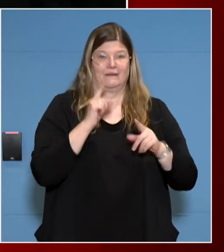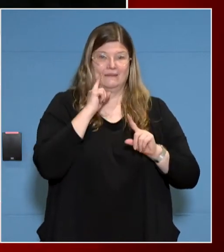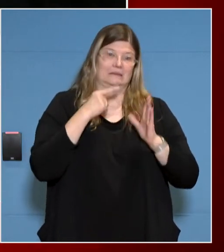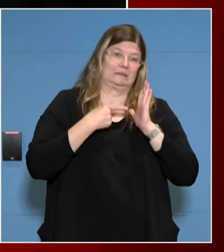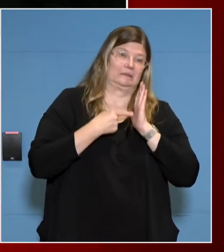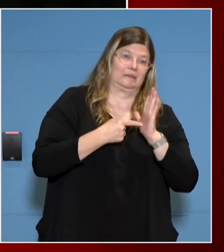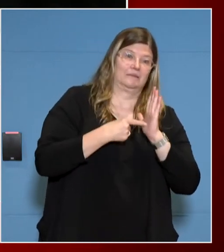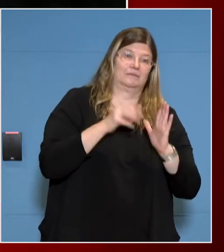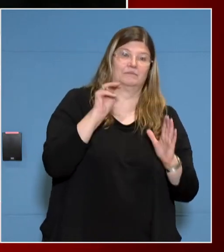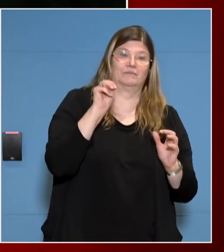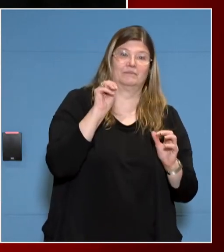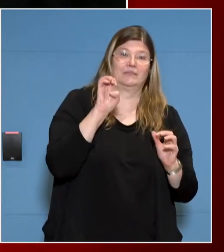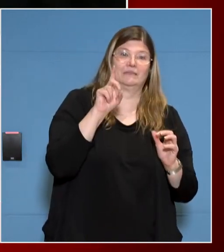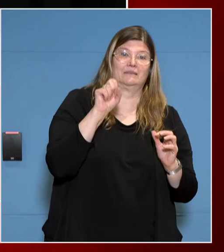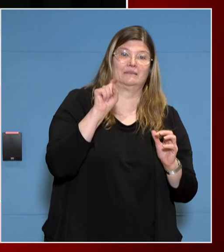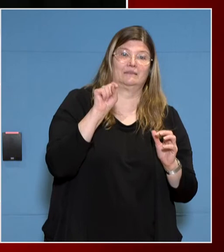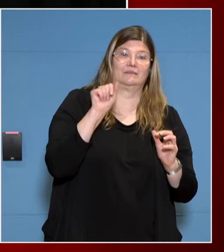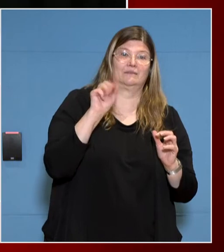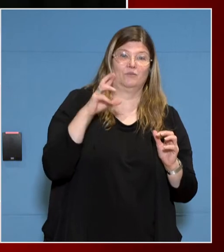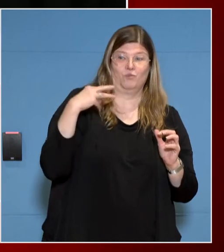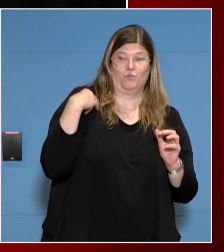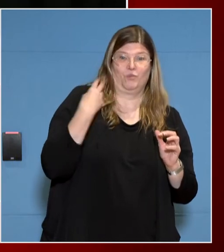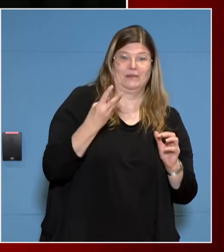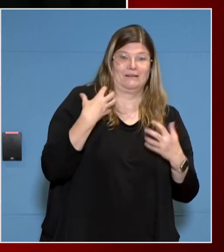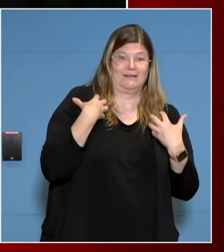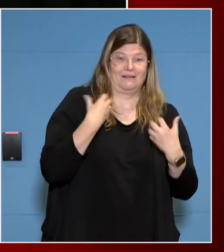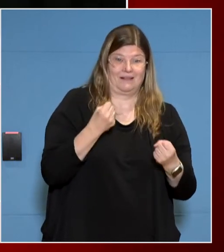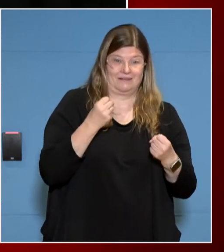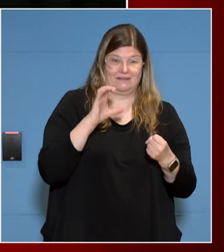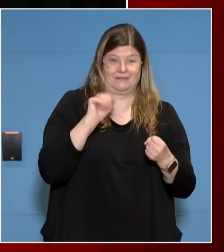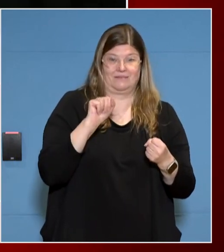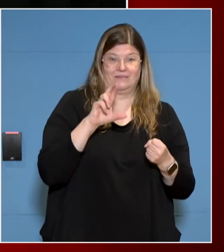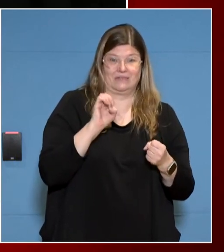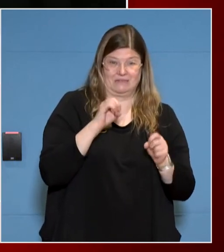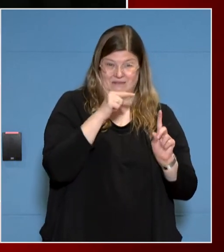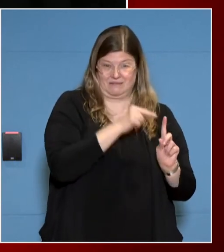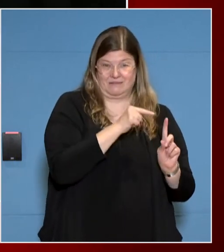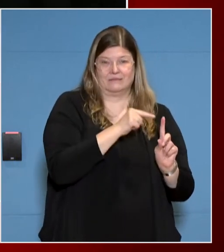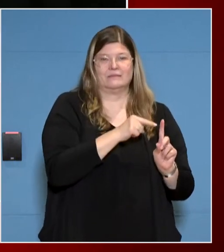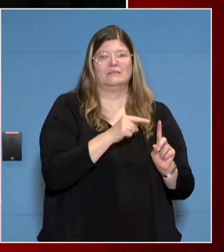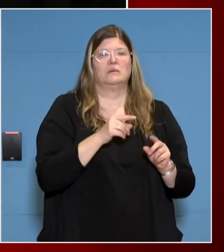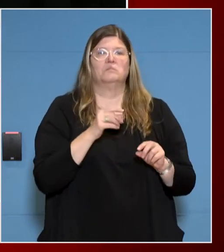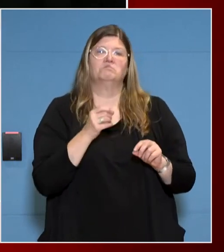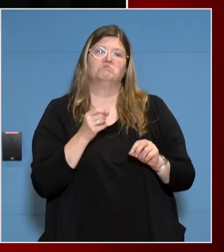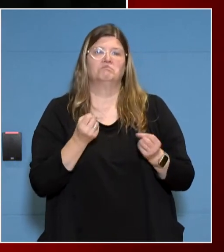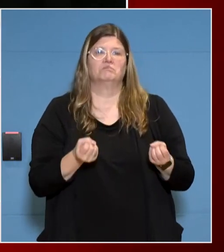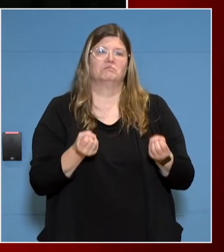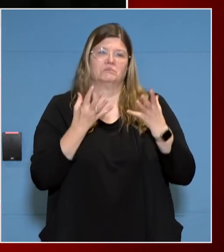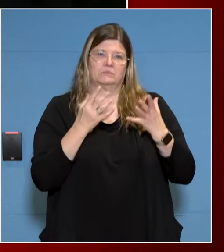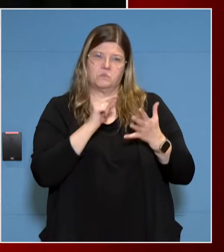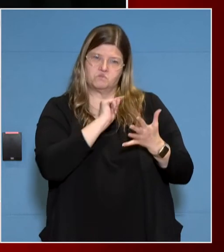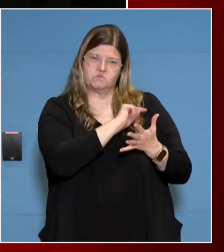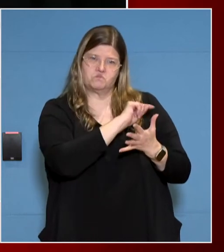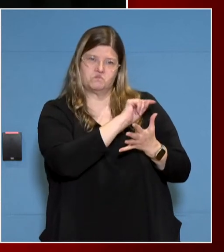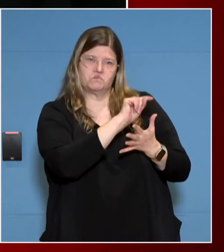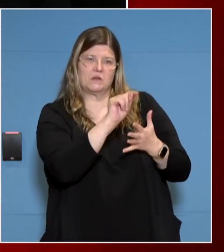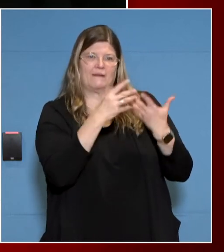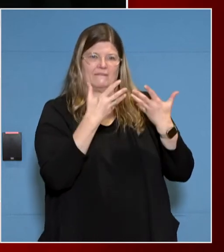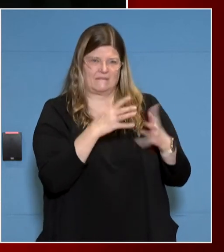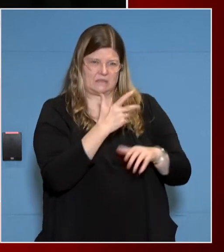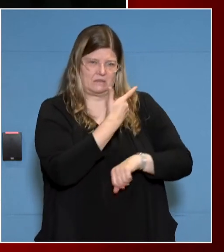who were vaccinated, or at Fire and EMS who were vaccinated. Once you get into home health aides who do